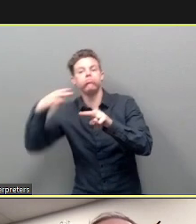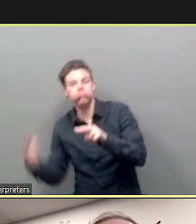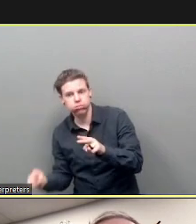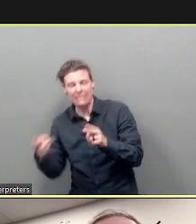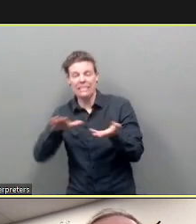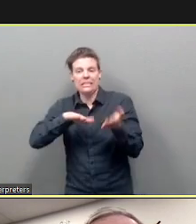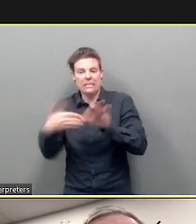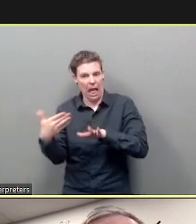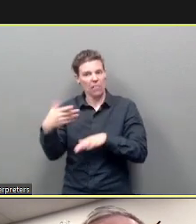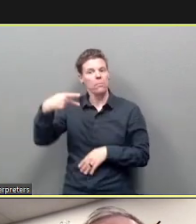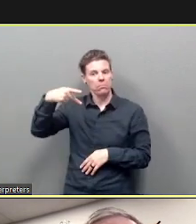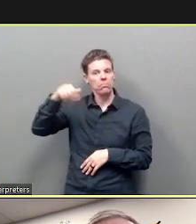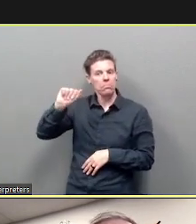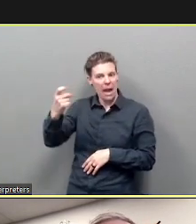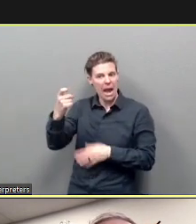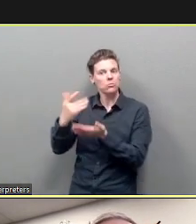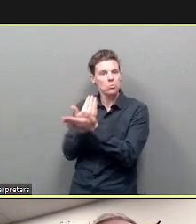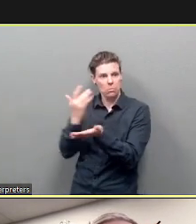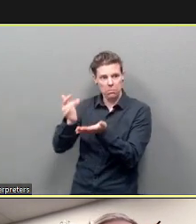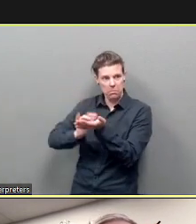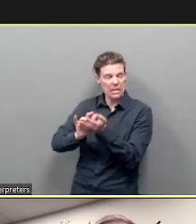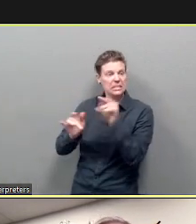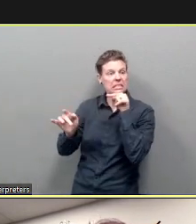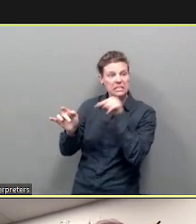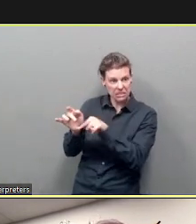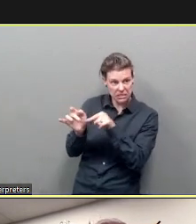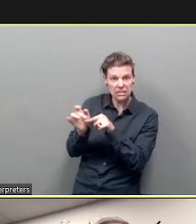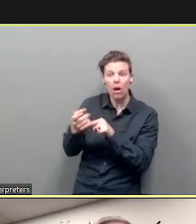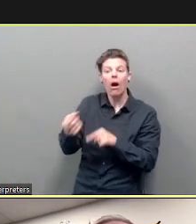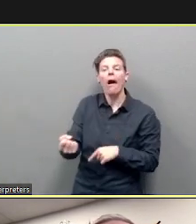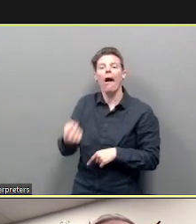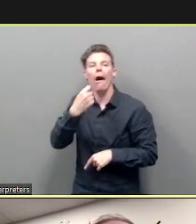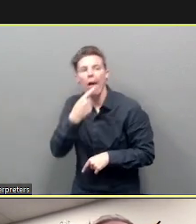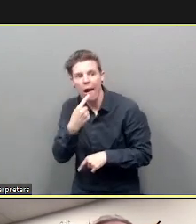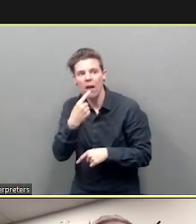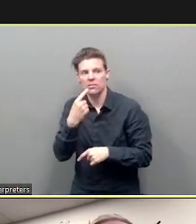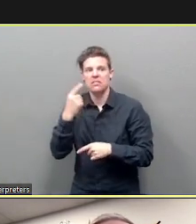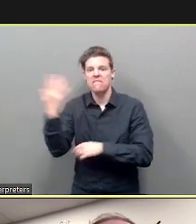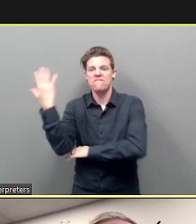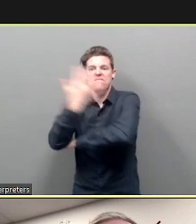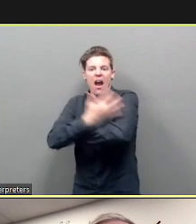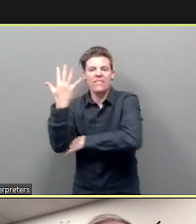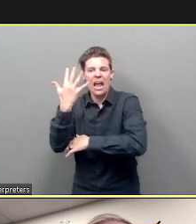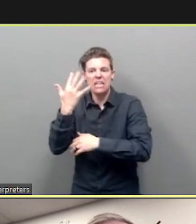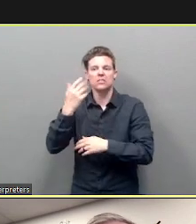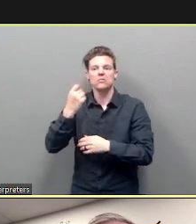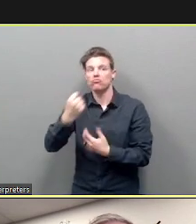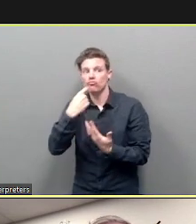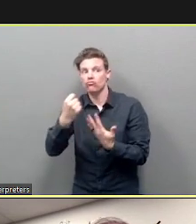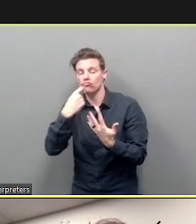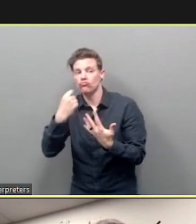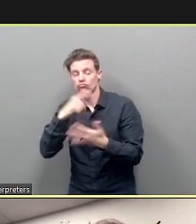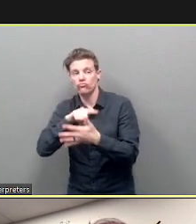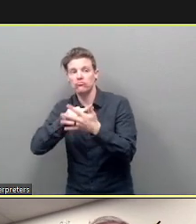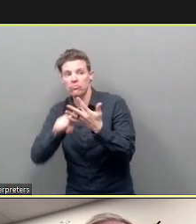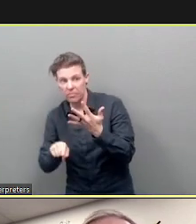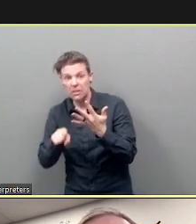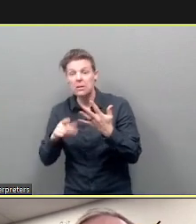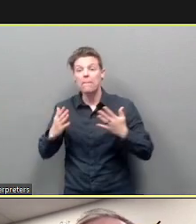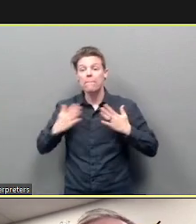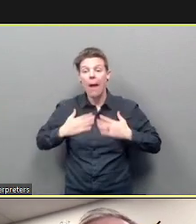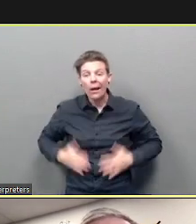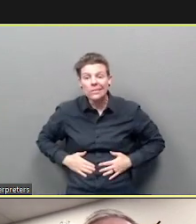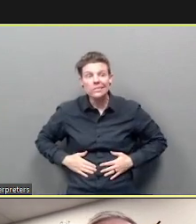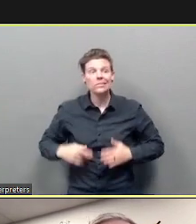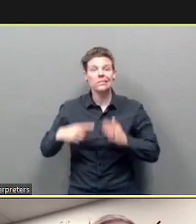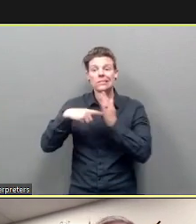the treatment has to be started within 5 days of your test or your symptoms. The bad news is